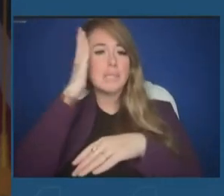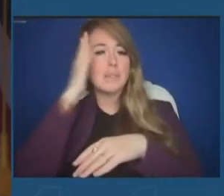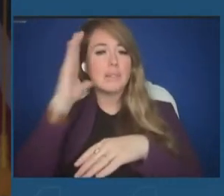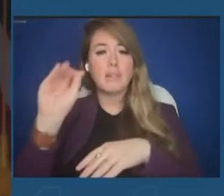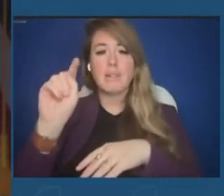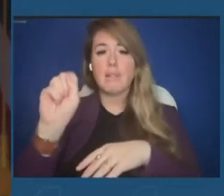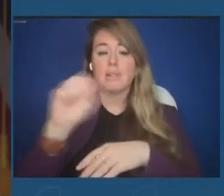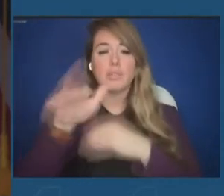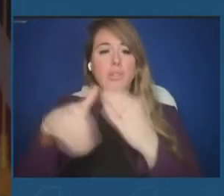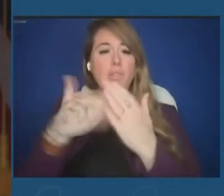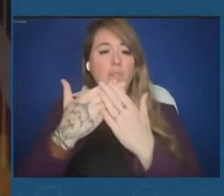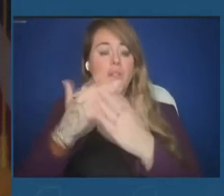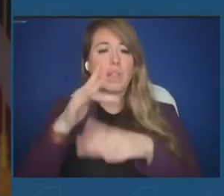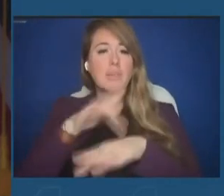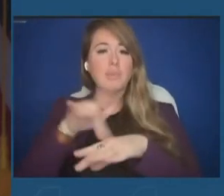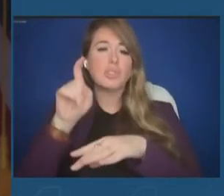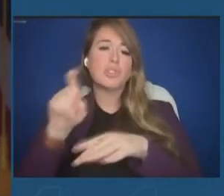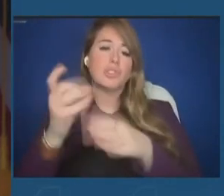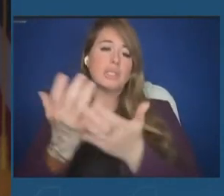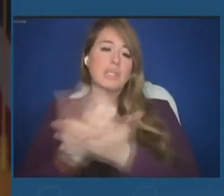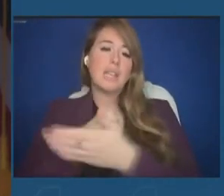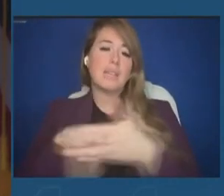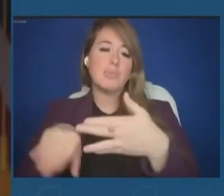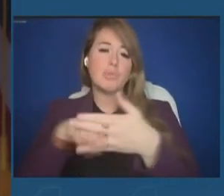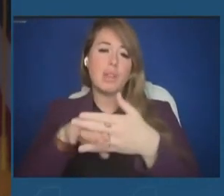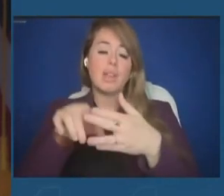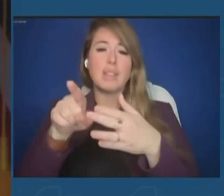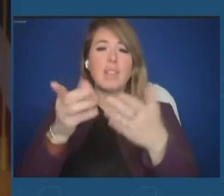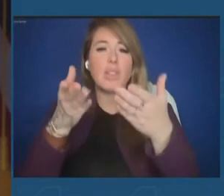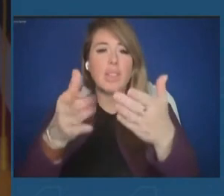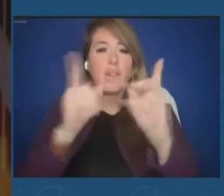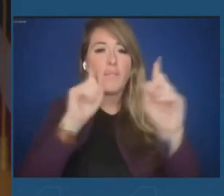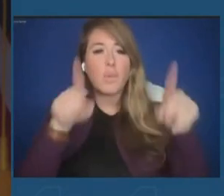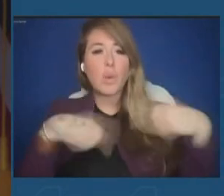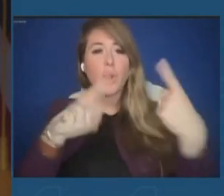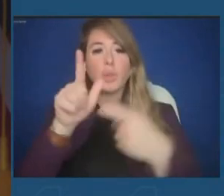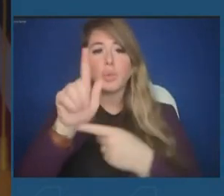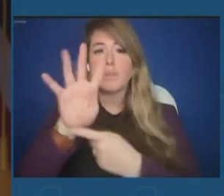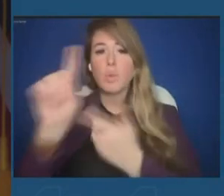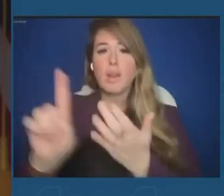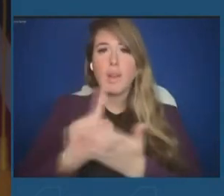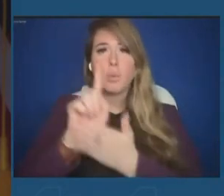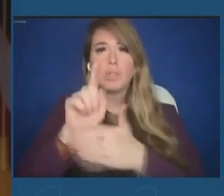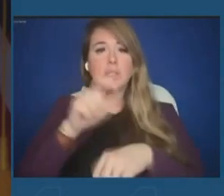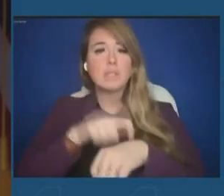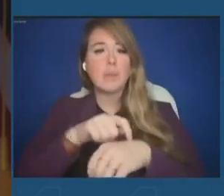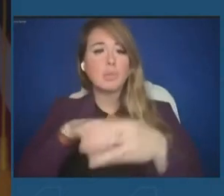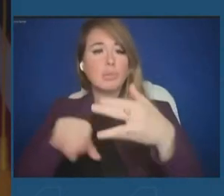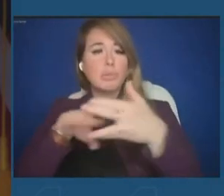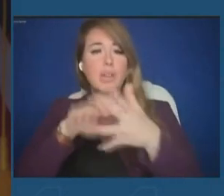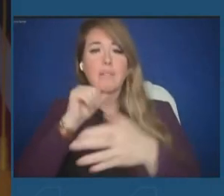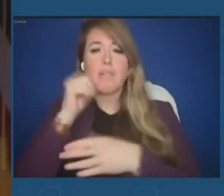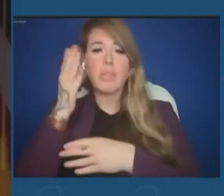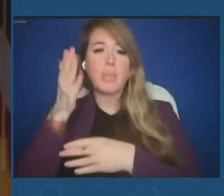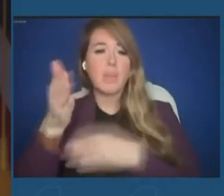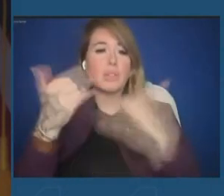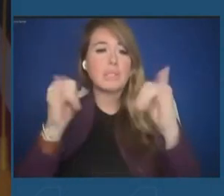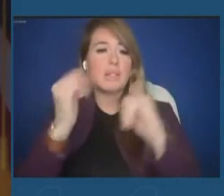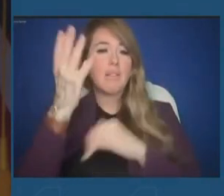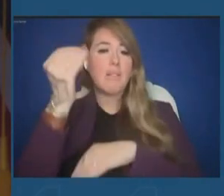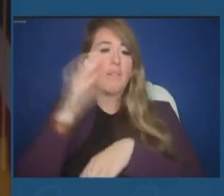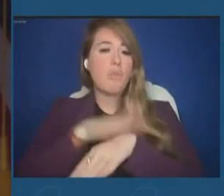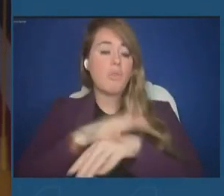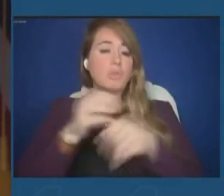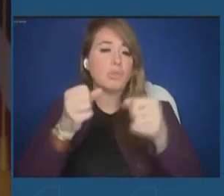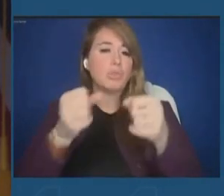They should have been taking a break. They'd been out there for 24 hours, it was time to take a break, and they were not there. They're still out in the streets, just trying to